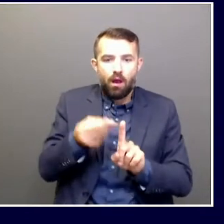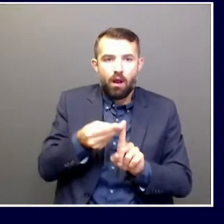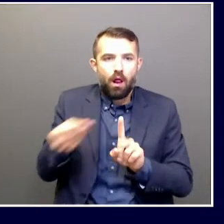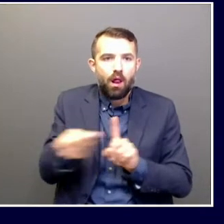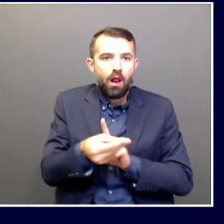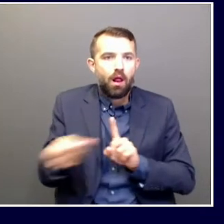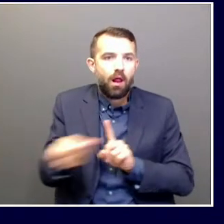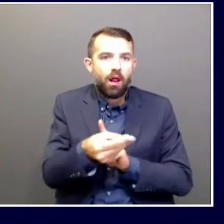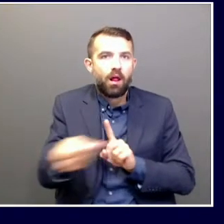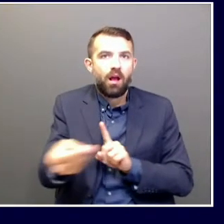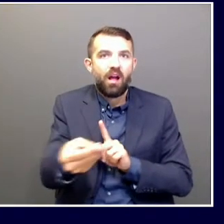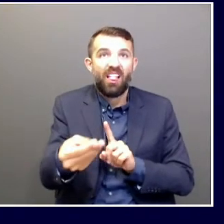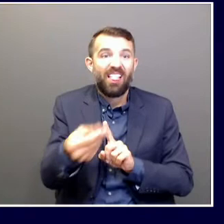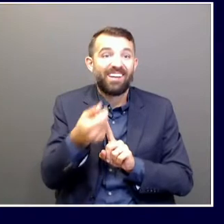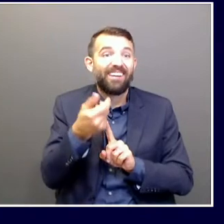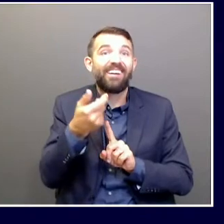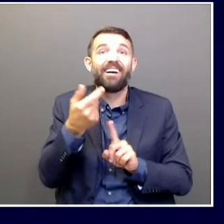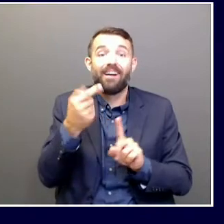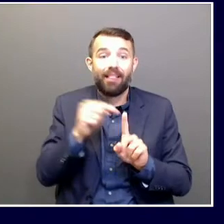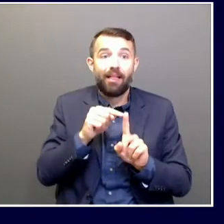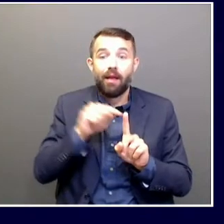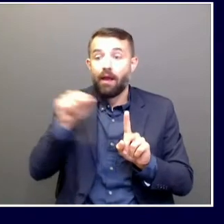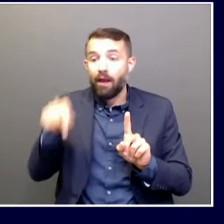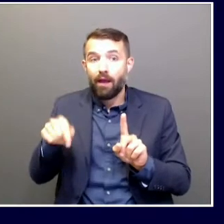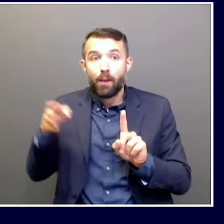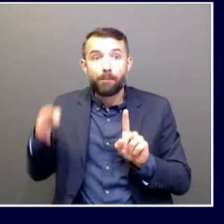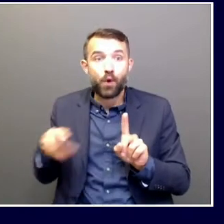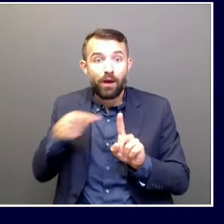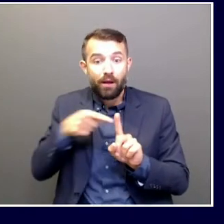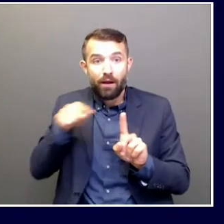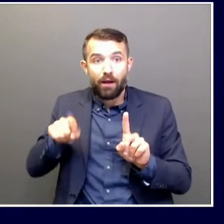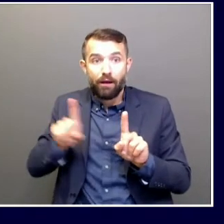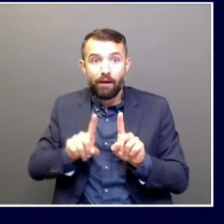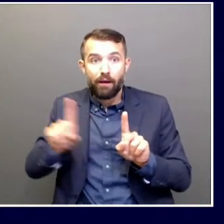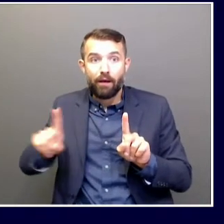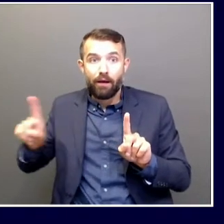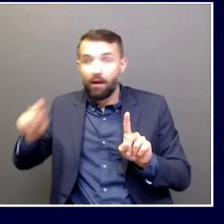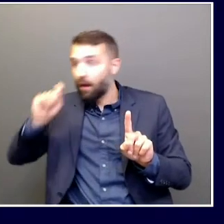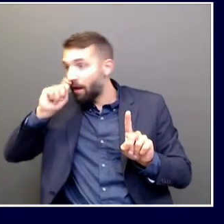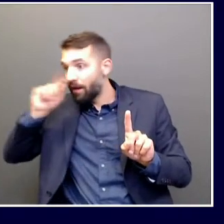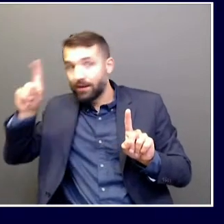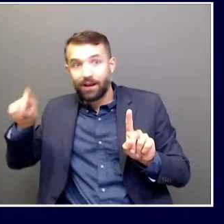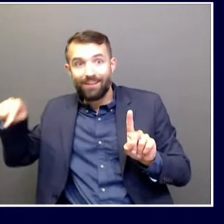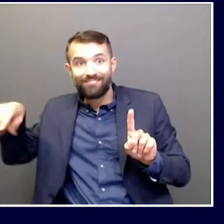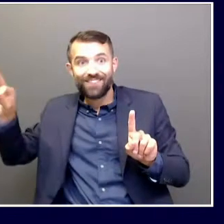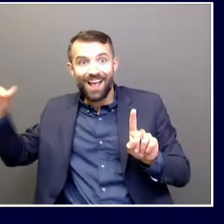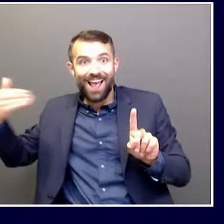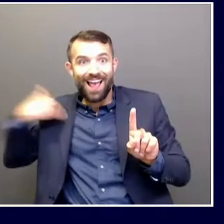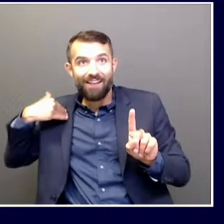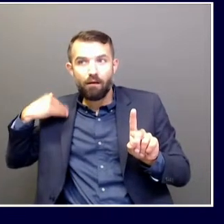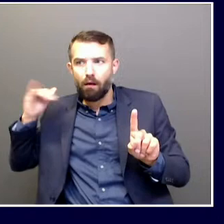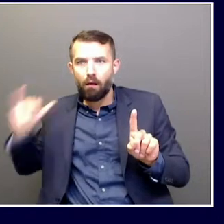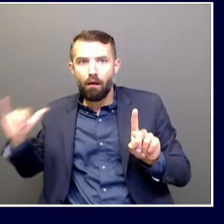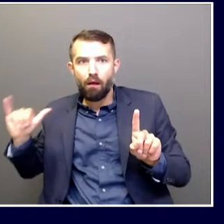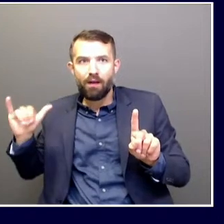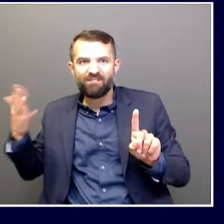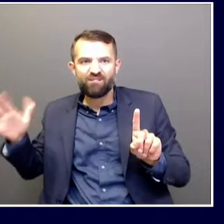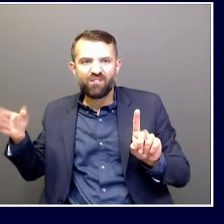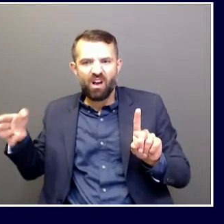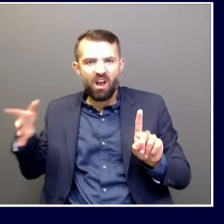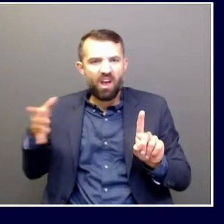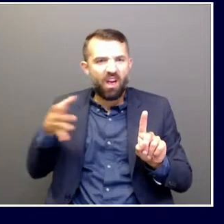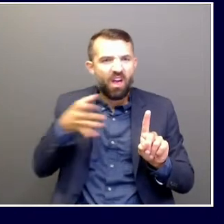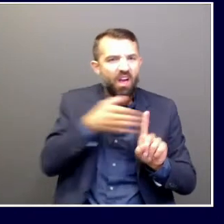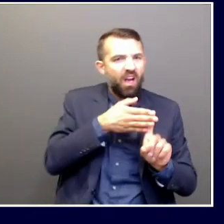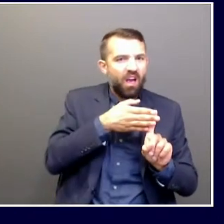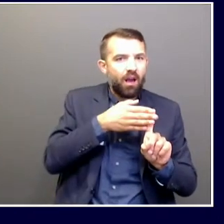to get tested. And you could be spreading it in dangerous situations, transmitting it to patients who